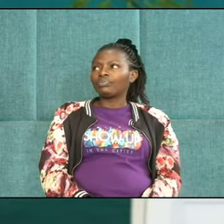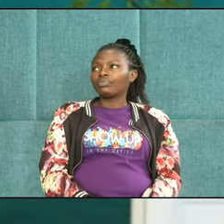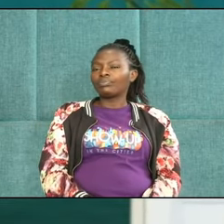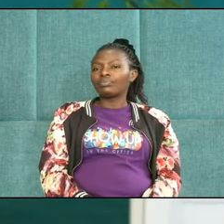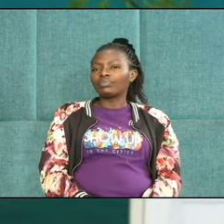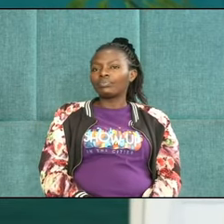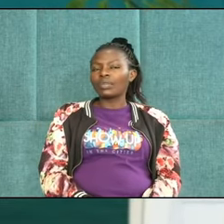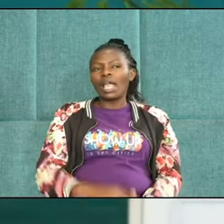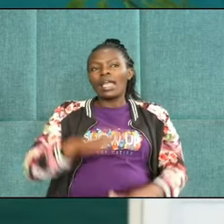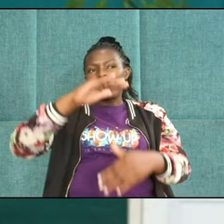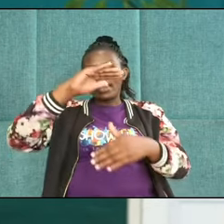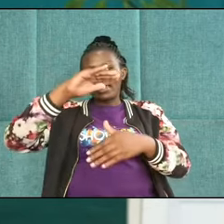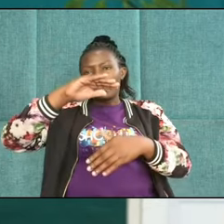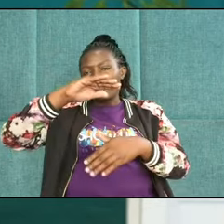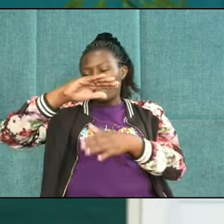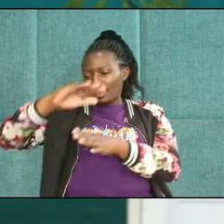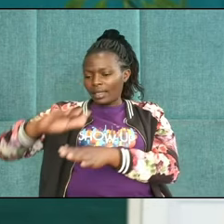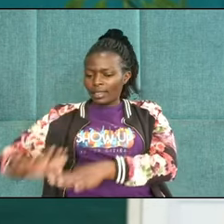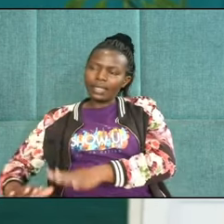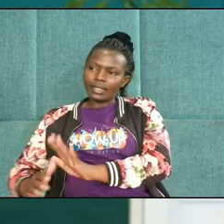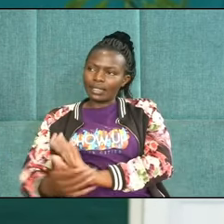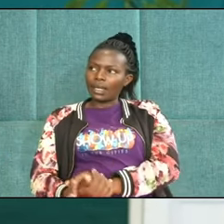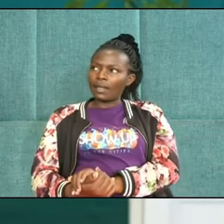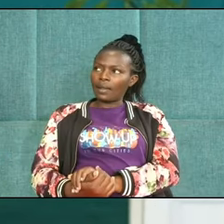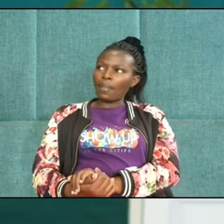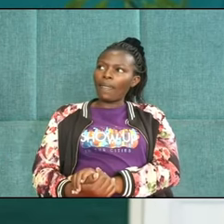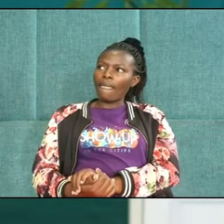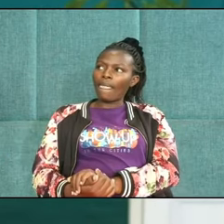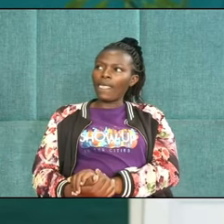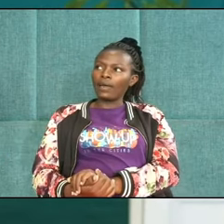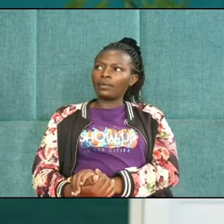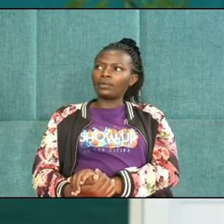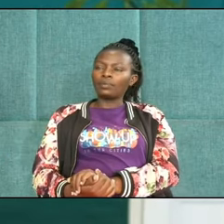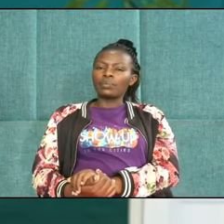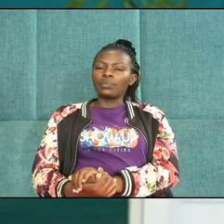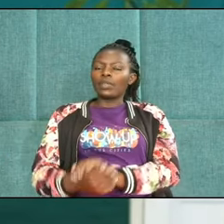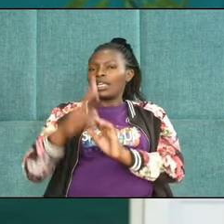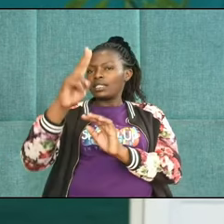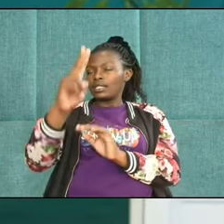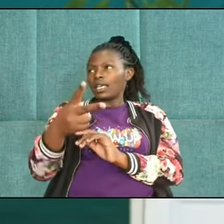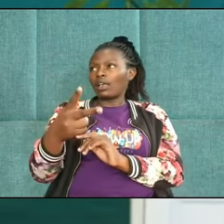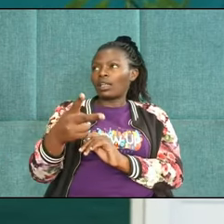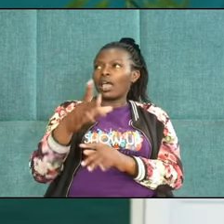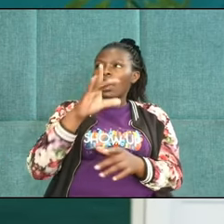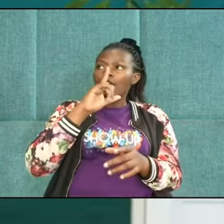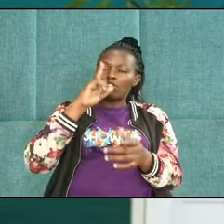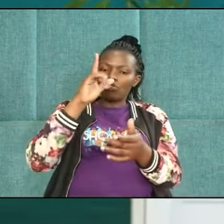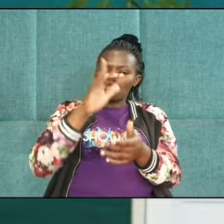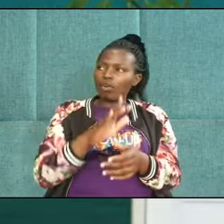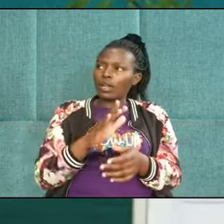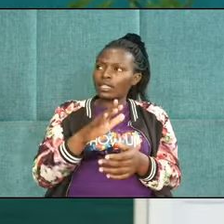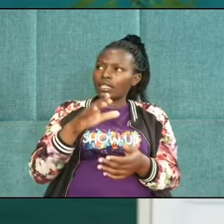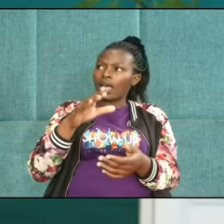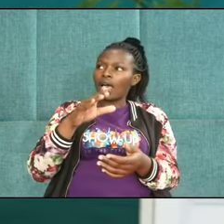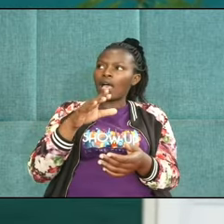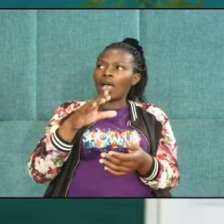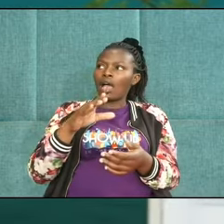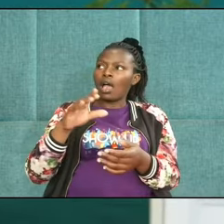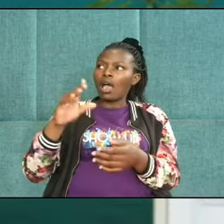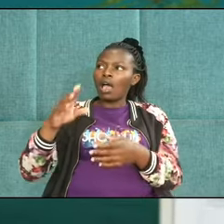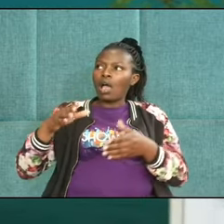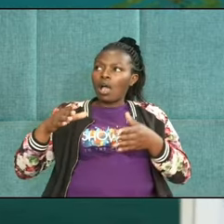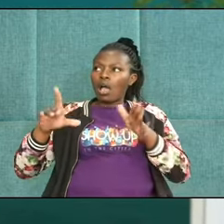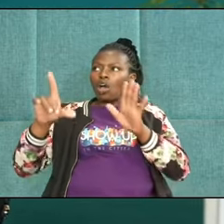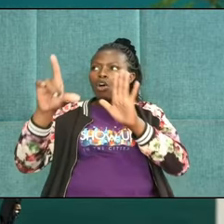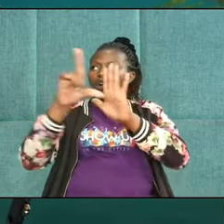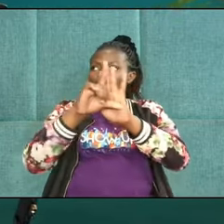policy. It's something that we know, the Malikah that we use every now and again doing tithe and offering, when